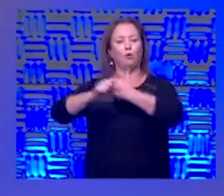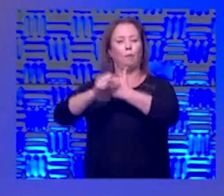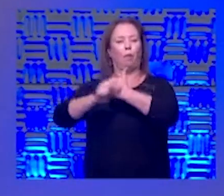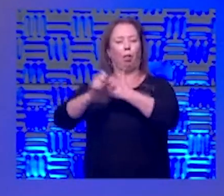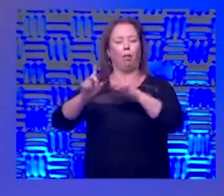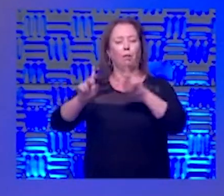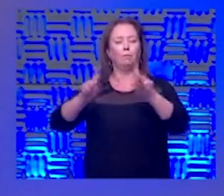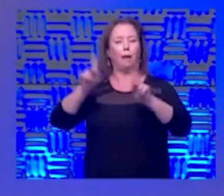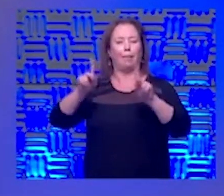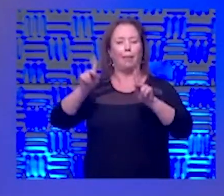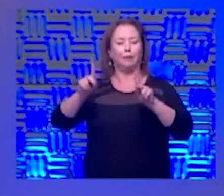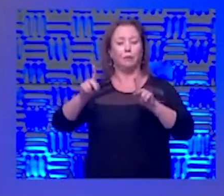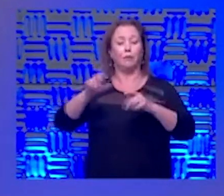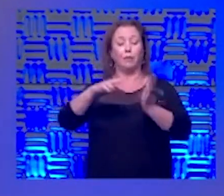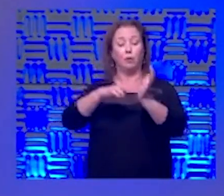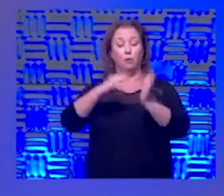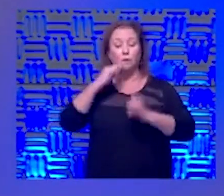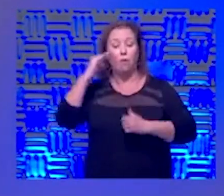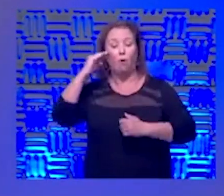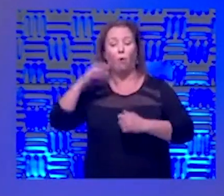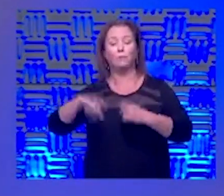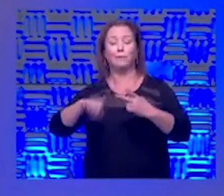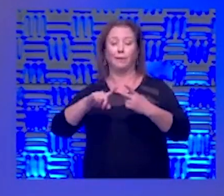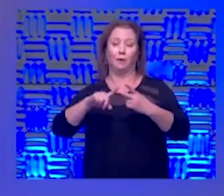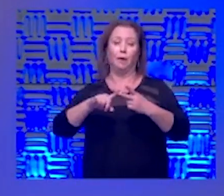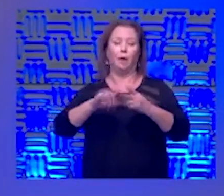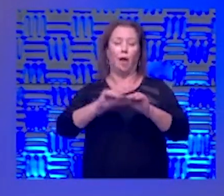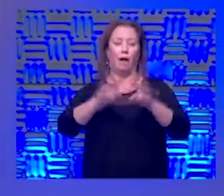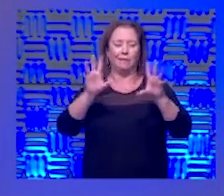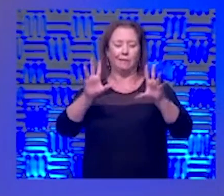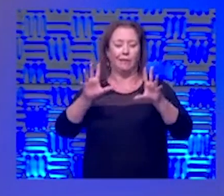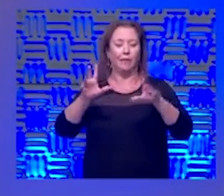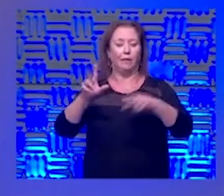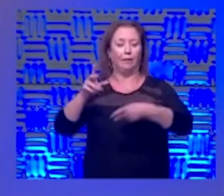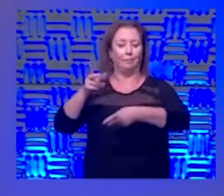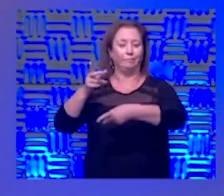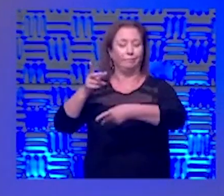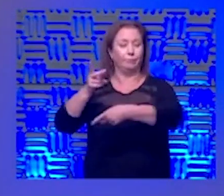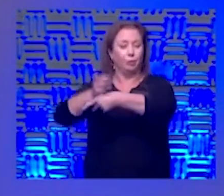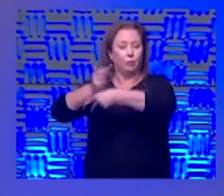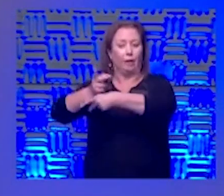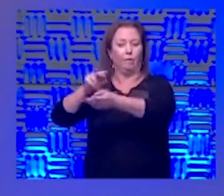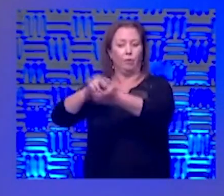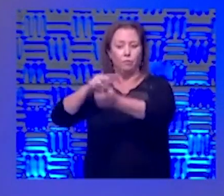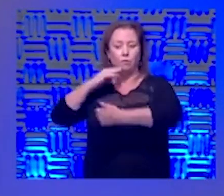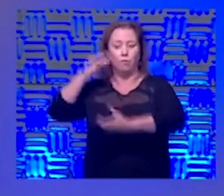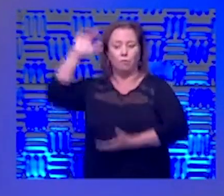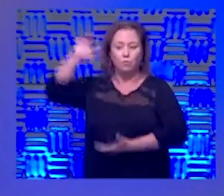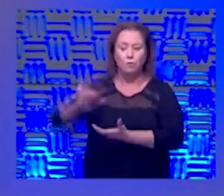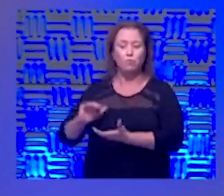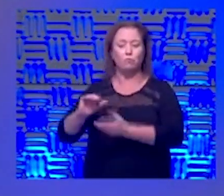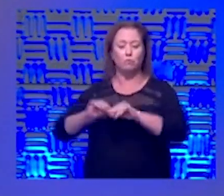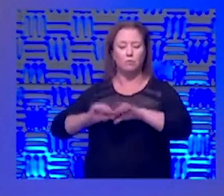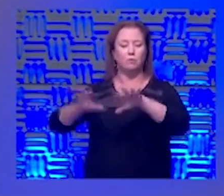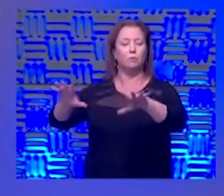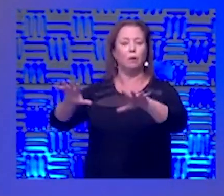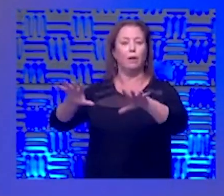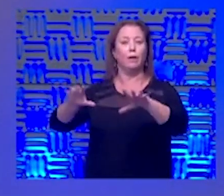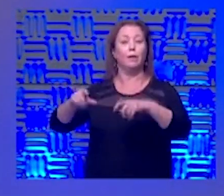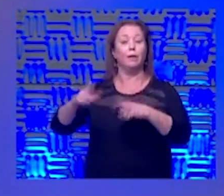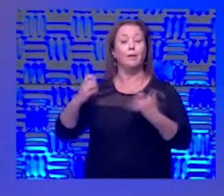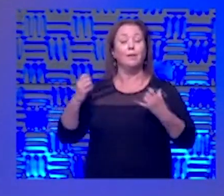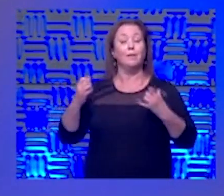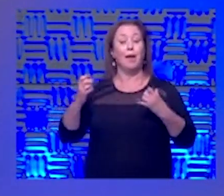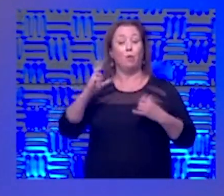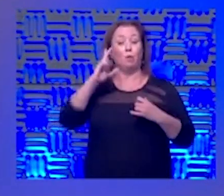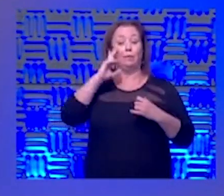infected first, especially the nursing homes, and then obviously there were measures taken in those facilities to help reduce the spread, and now we